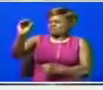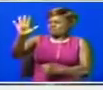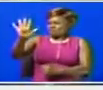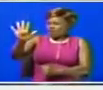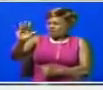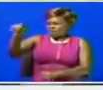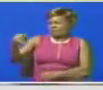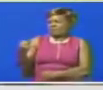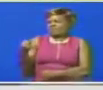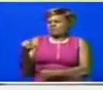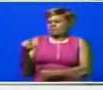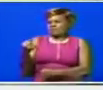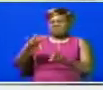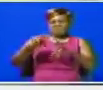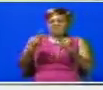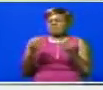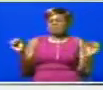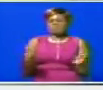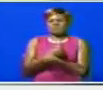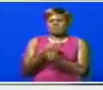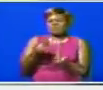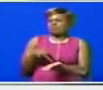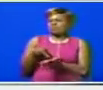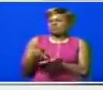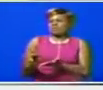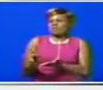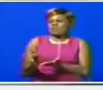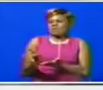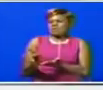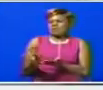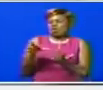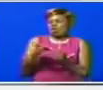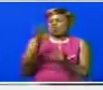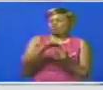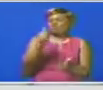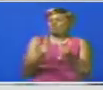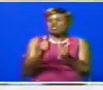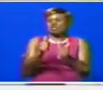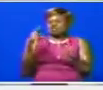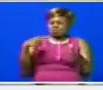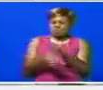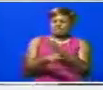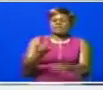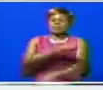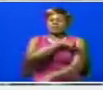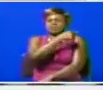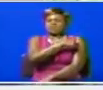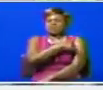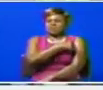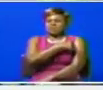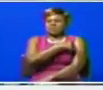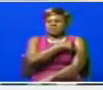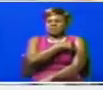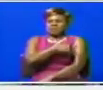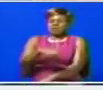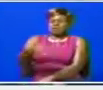shillings, a burden the family could not carry. And their only option was to storm the facility. It took the